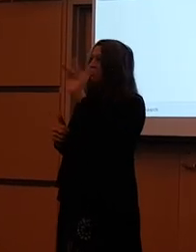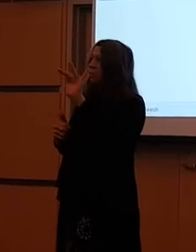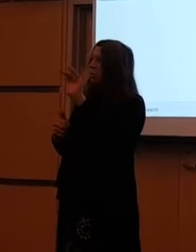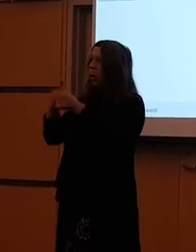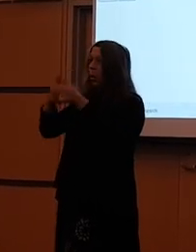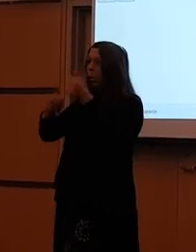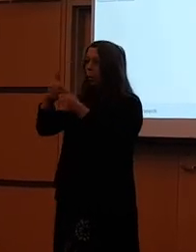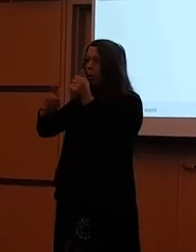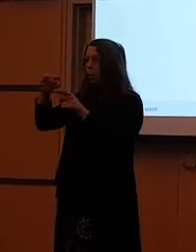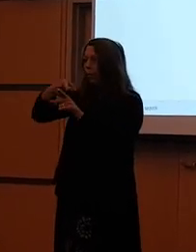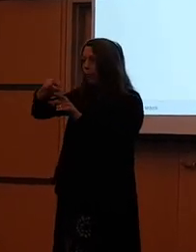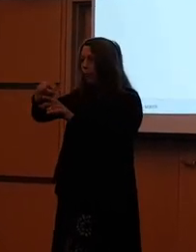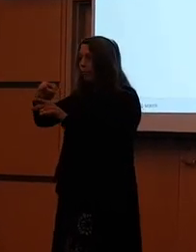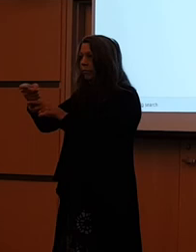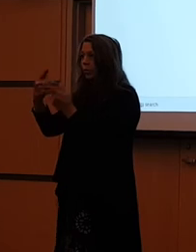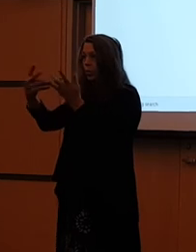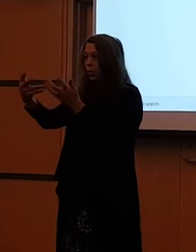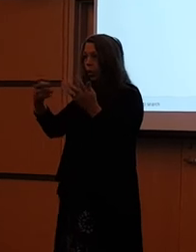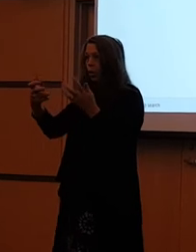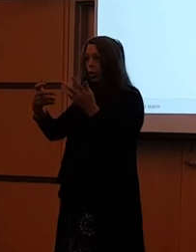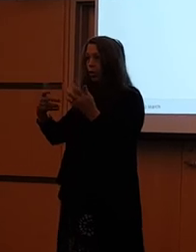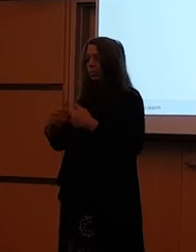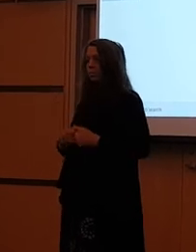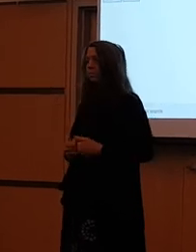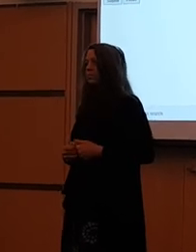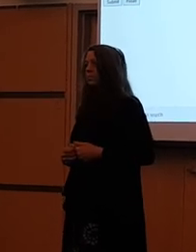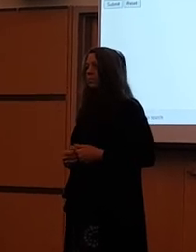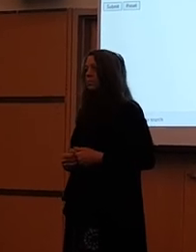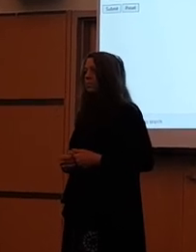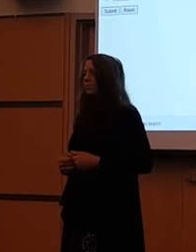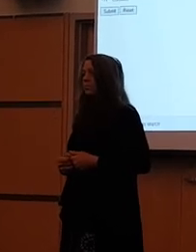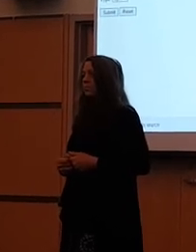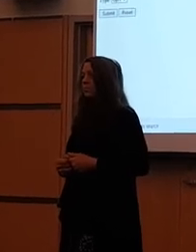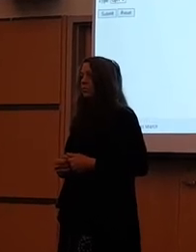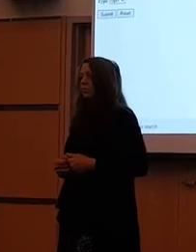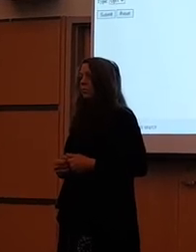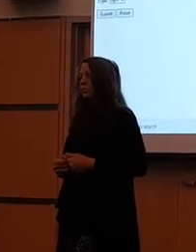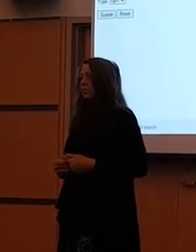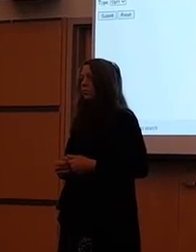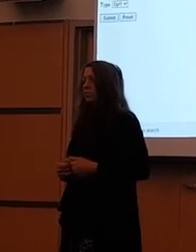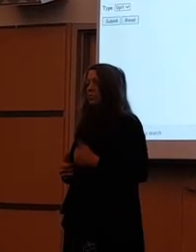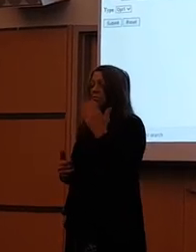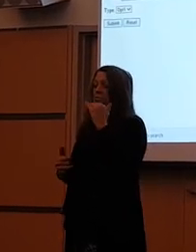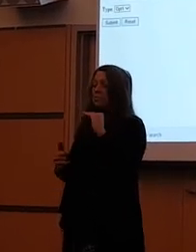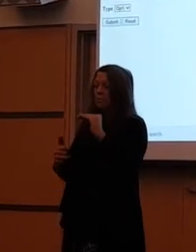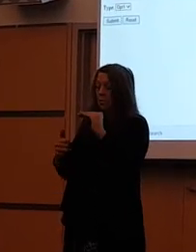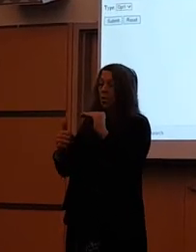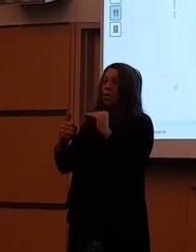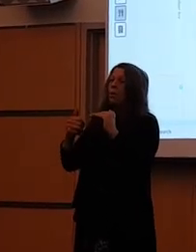work on, some other information, and the comment that you want to add.